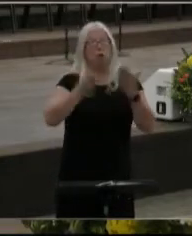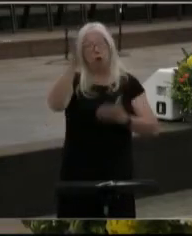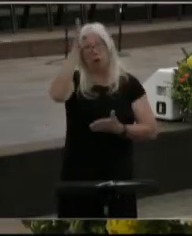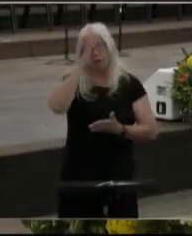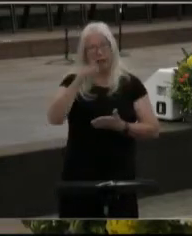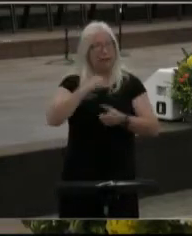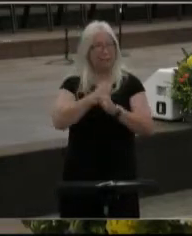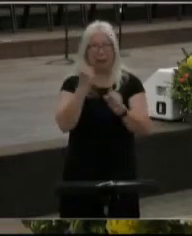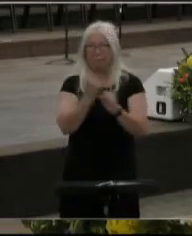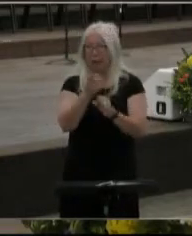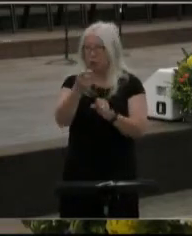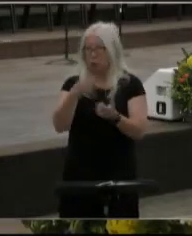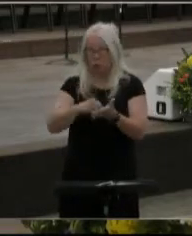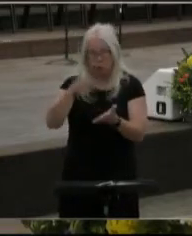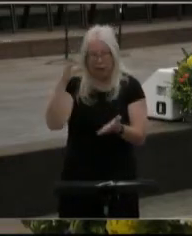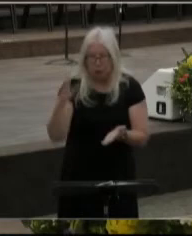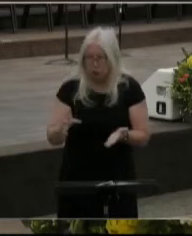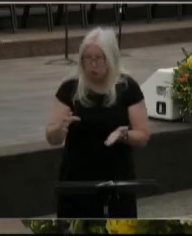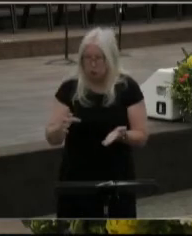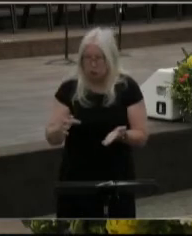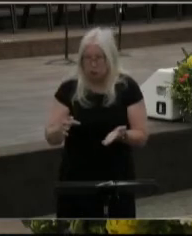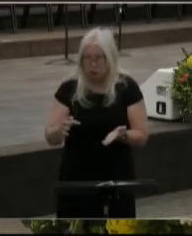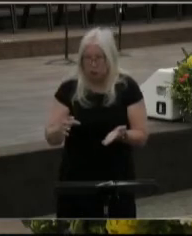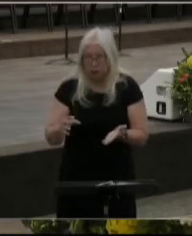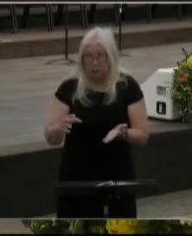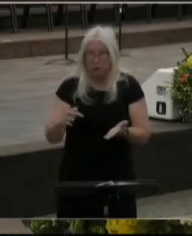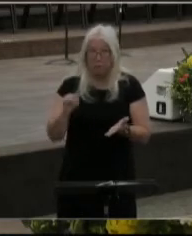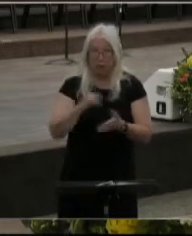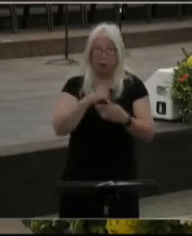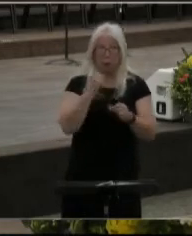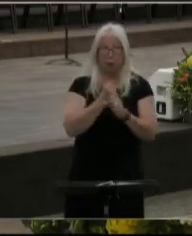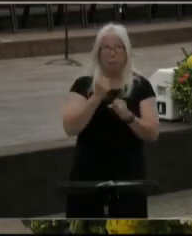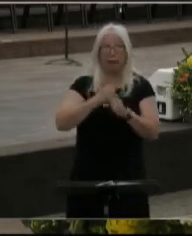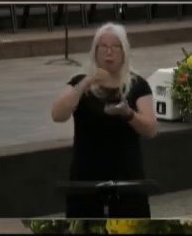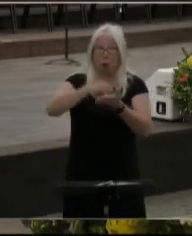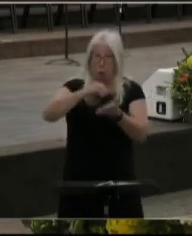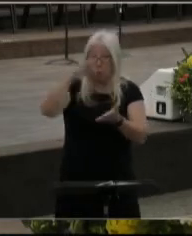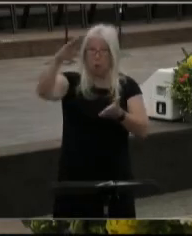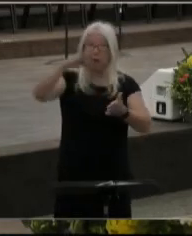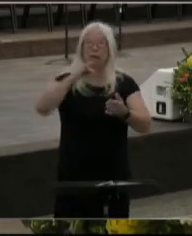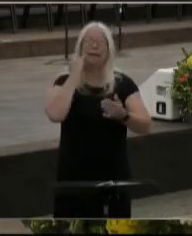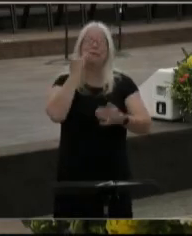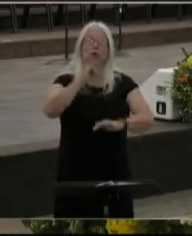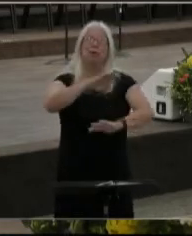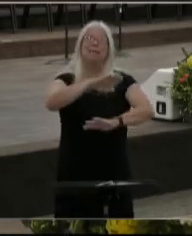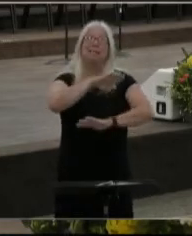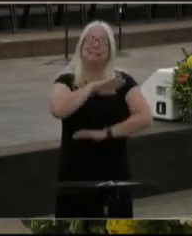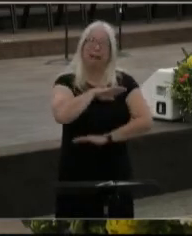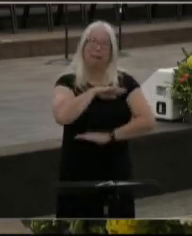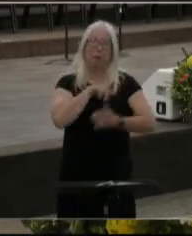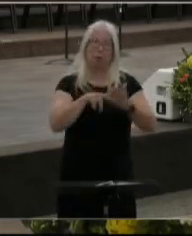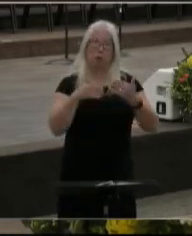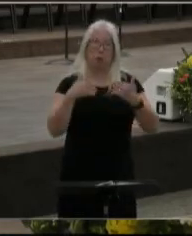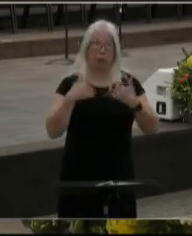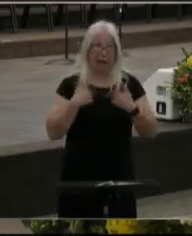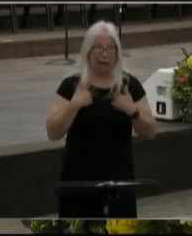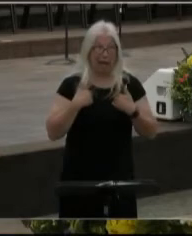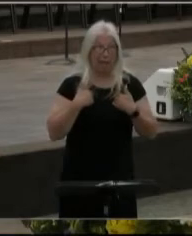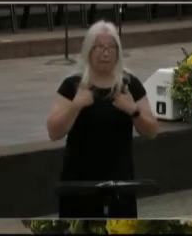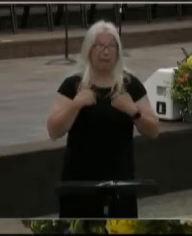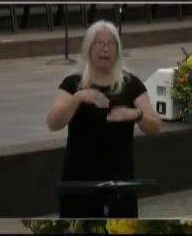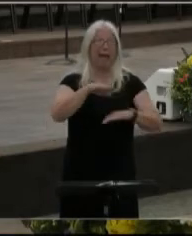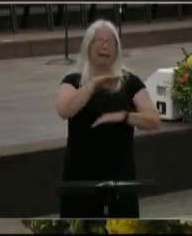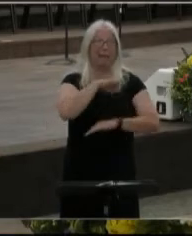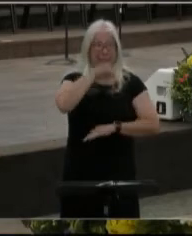God does not make you rich, Paul is telling Timothy, but it will make you rich if you're satisfied with what you have. See, a